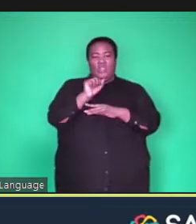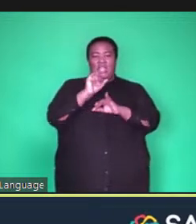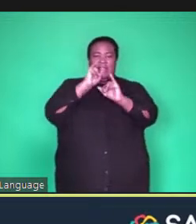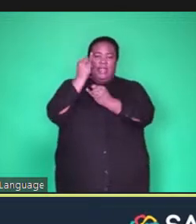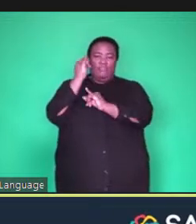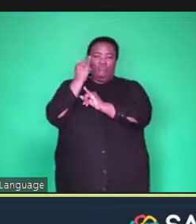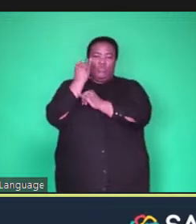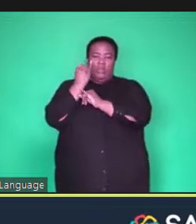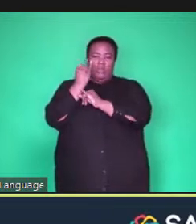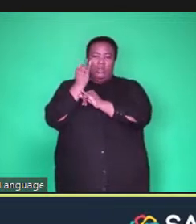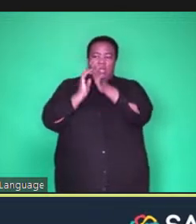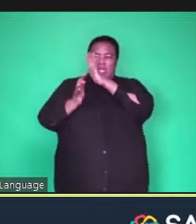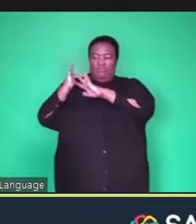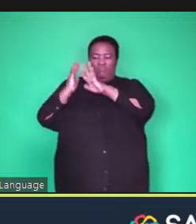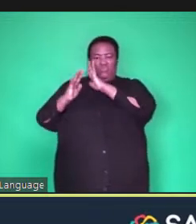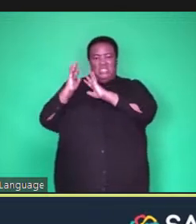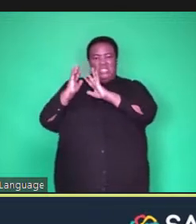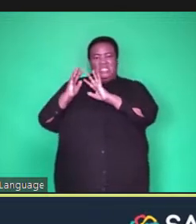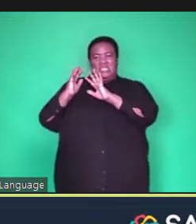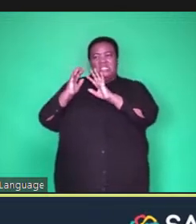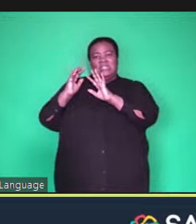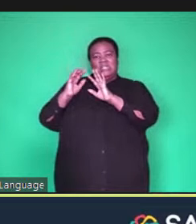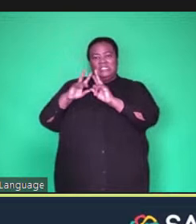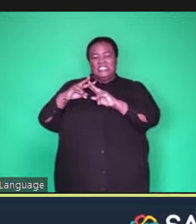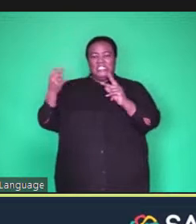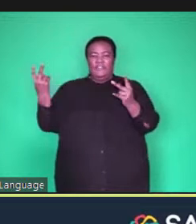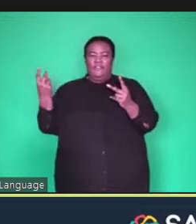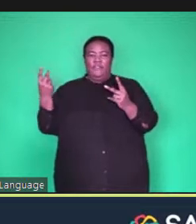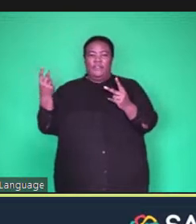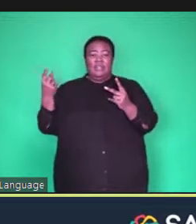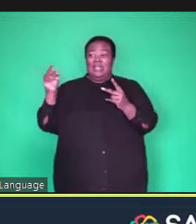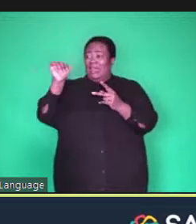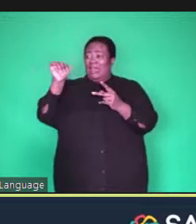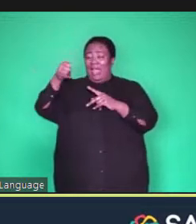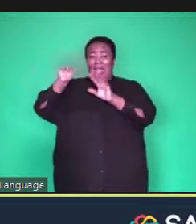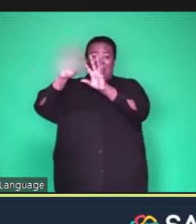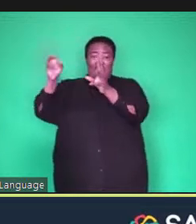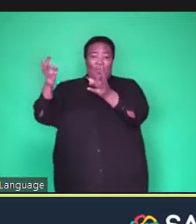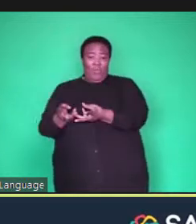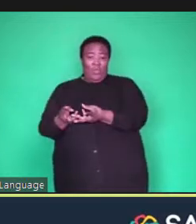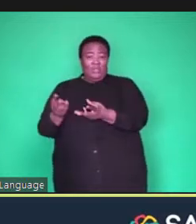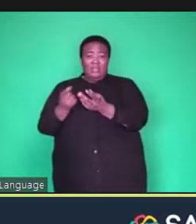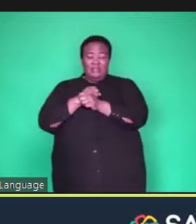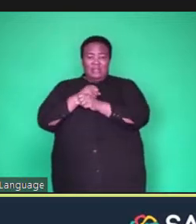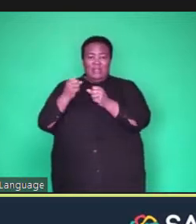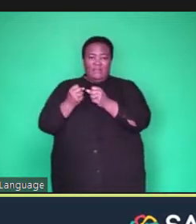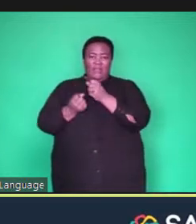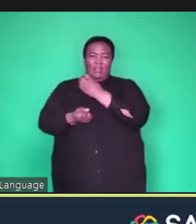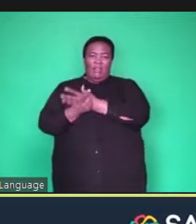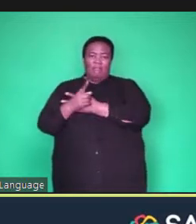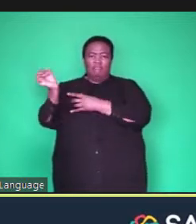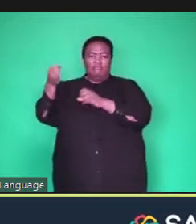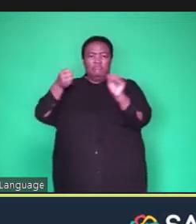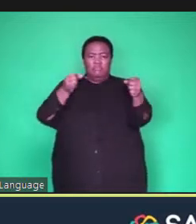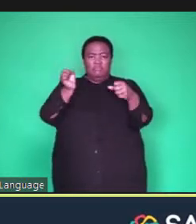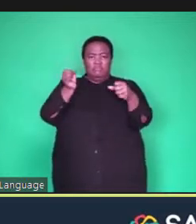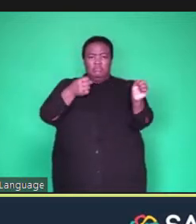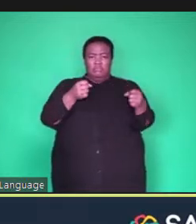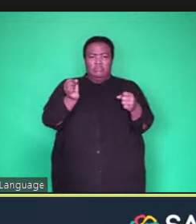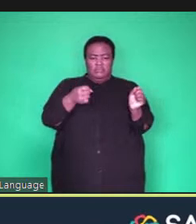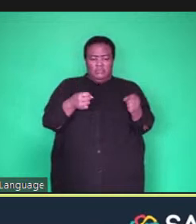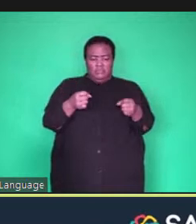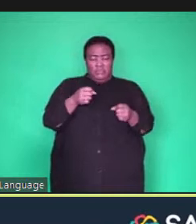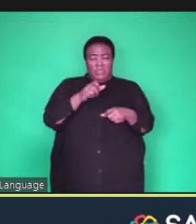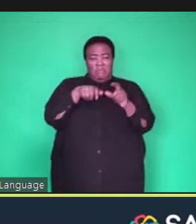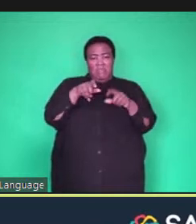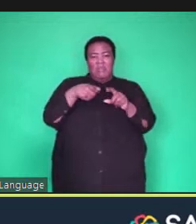Nowhere else in the world has an industrial economy employed for so long such a high proportion of oscillating migrants in